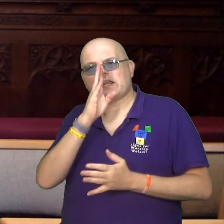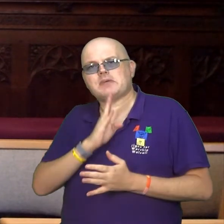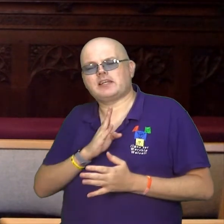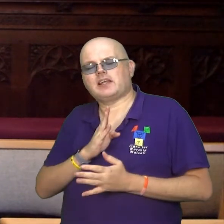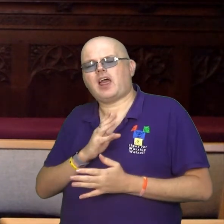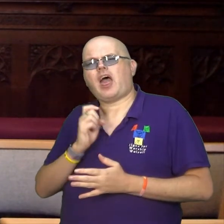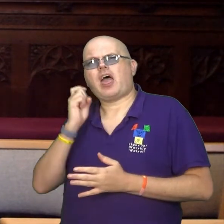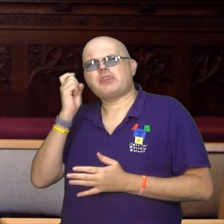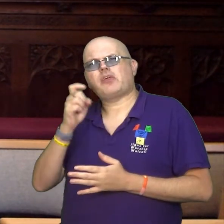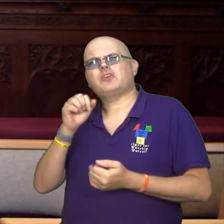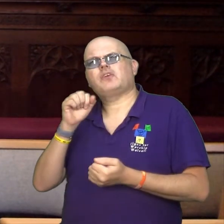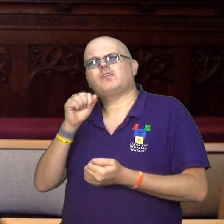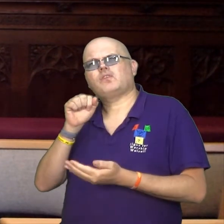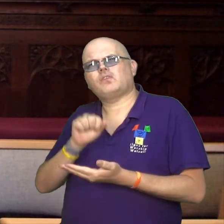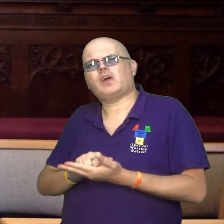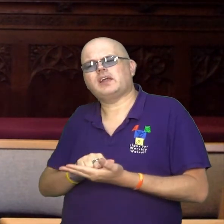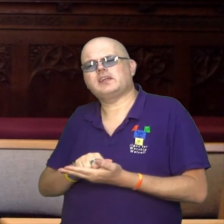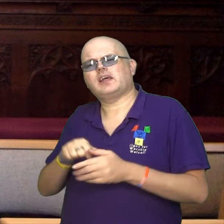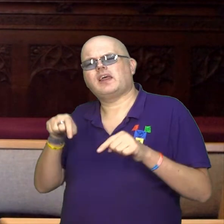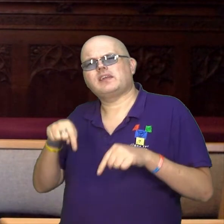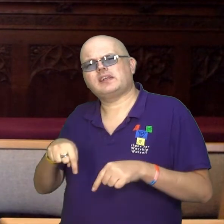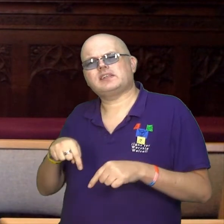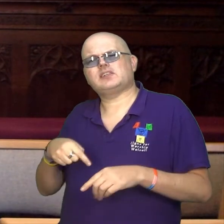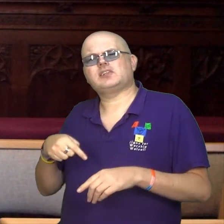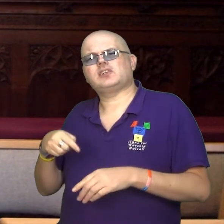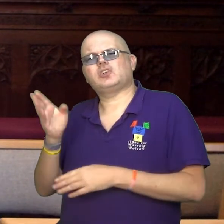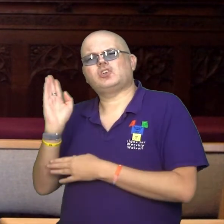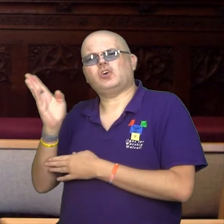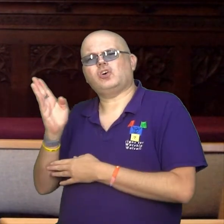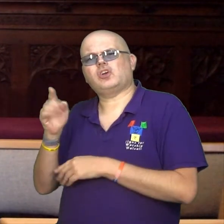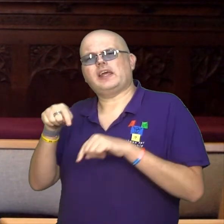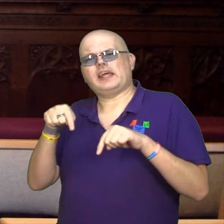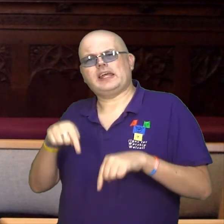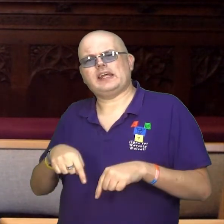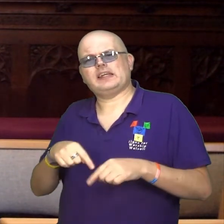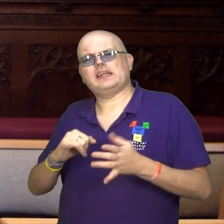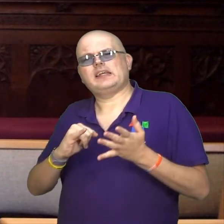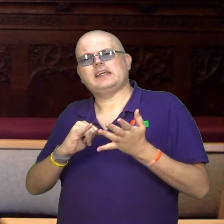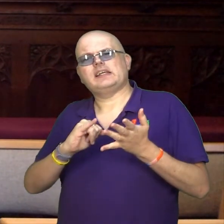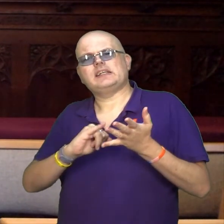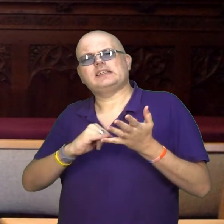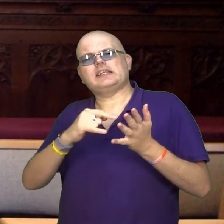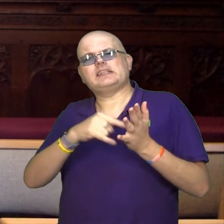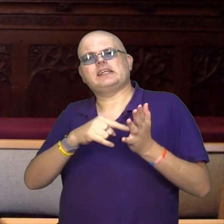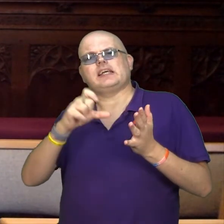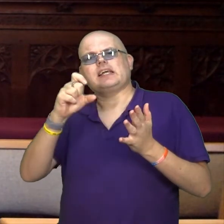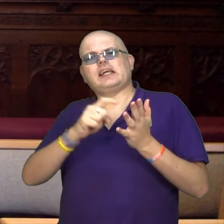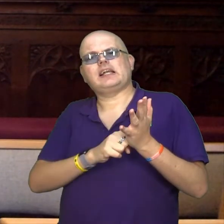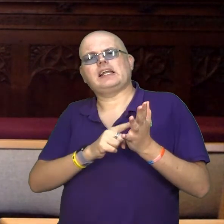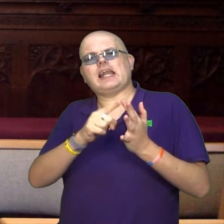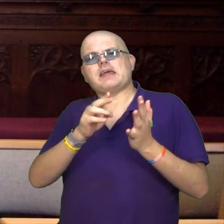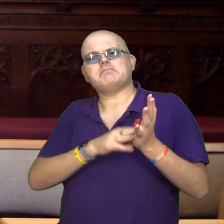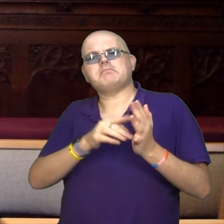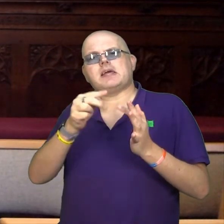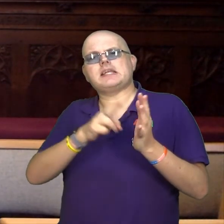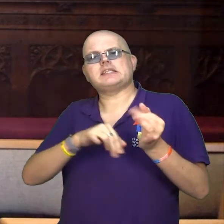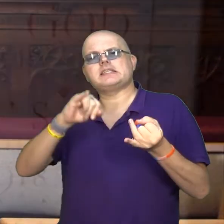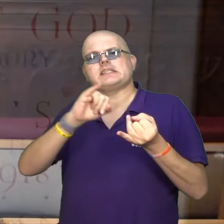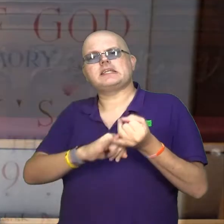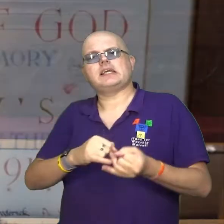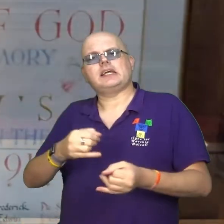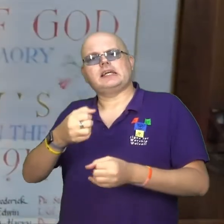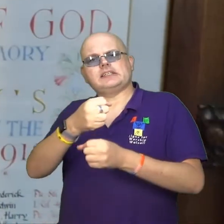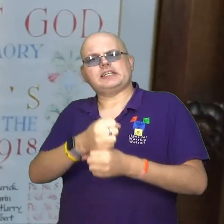I thought it was appropriate that this talk be given here in the St. Clement's Chapel at St. Matthew's